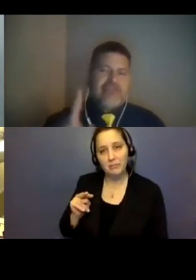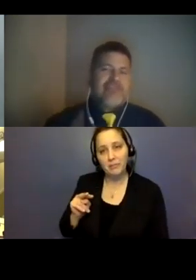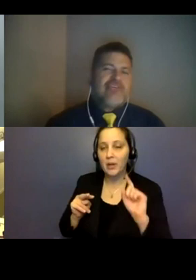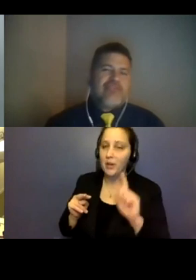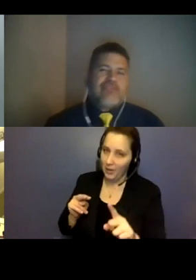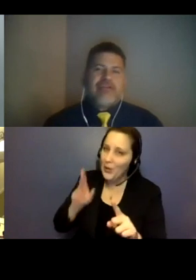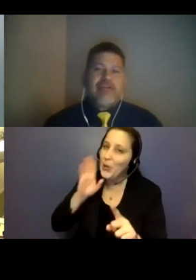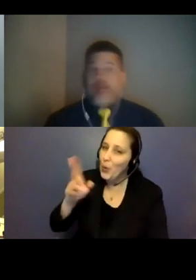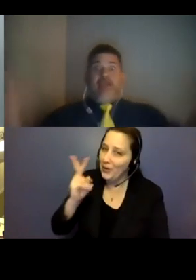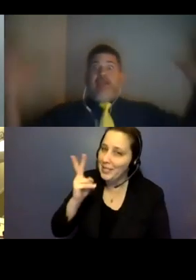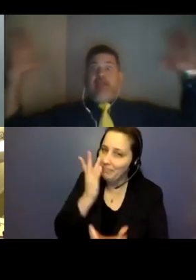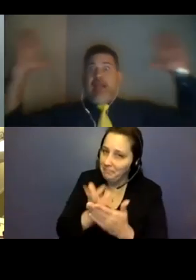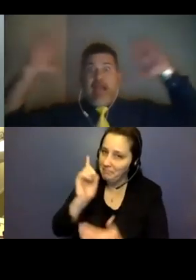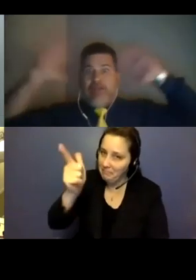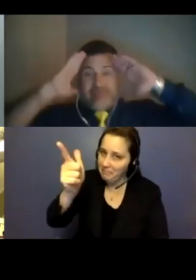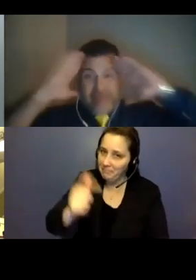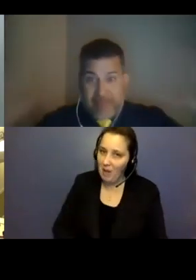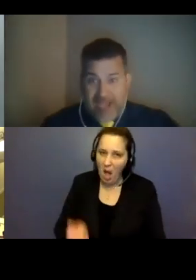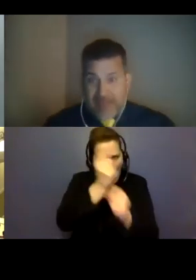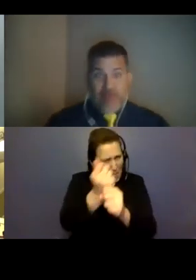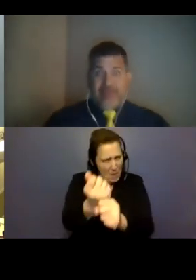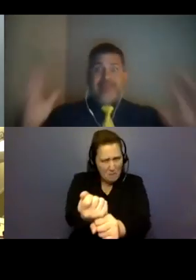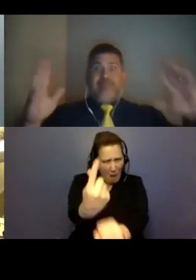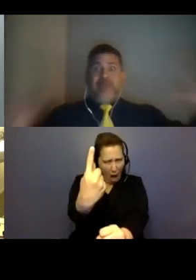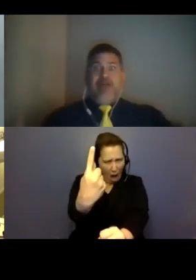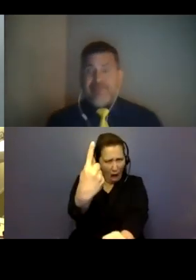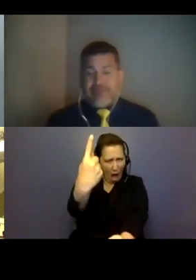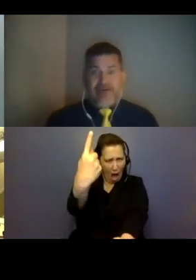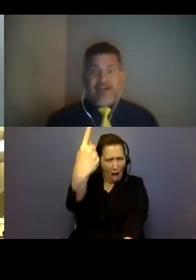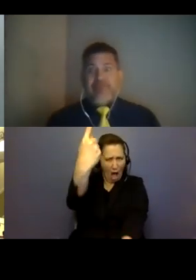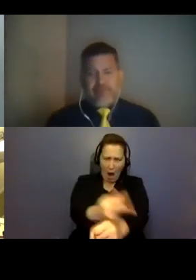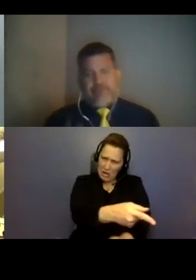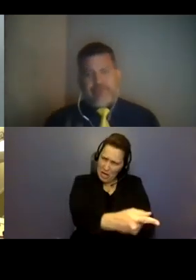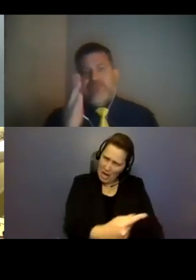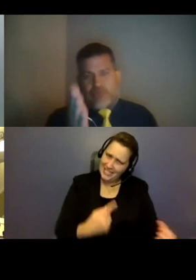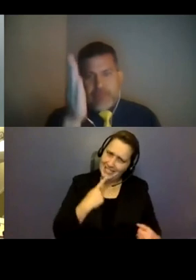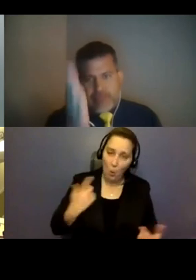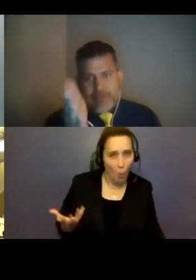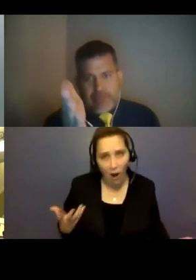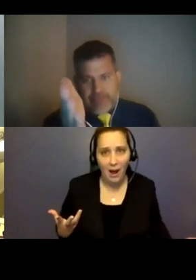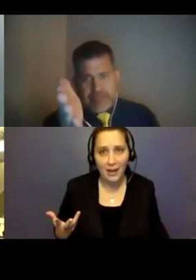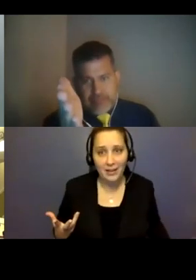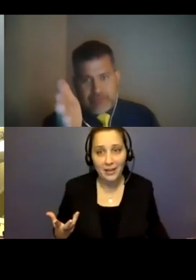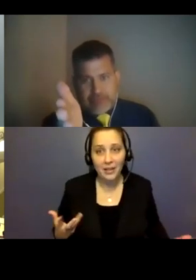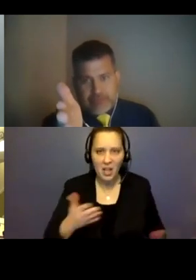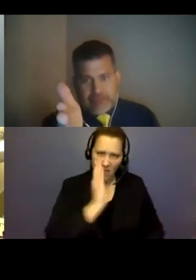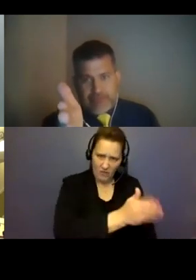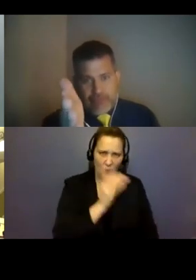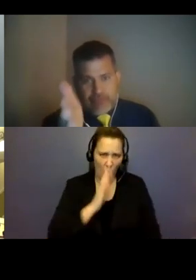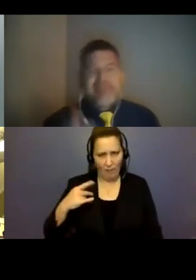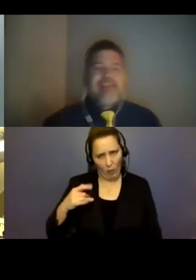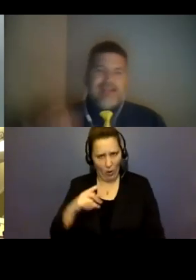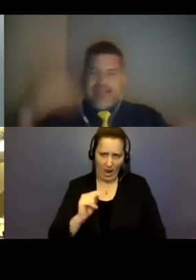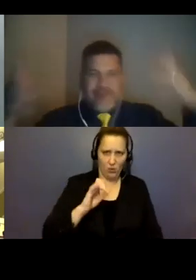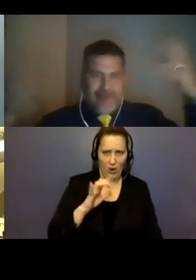see, Chief." And I lost my mind. What is this private talking about? First of all, you get a parade rest. Let me tell you something. If you